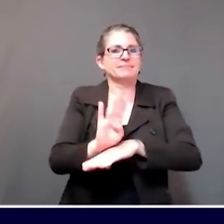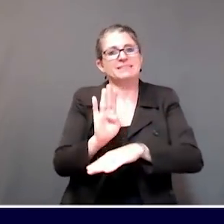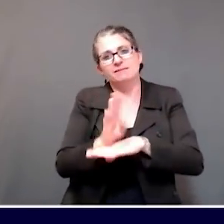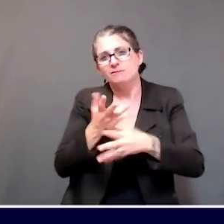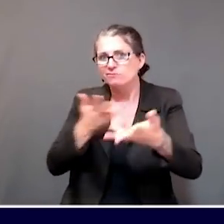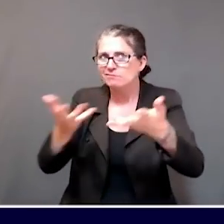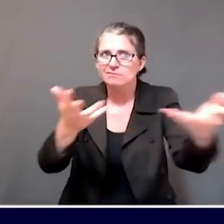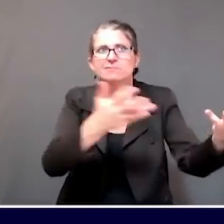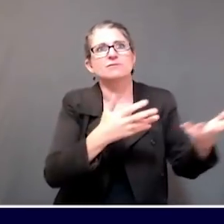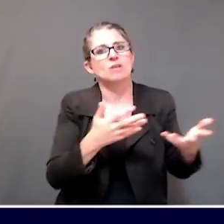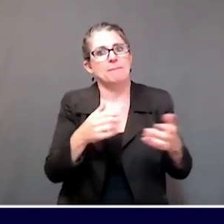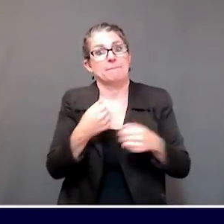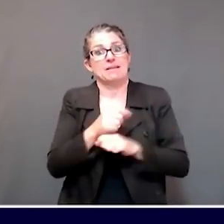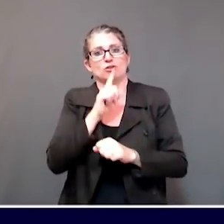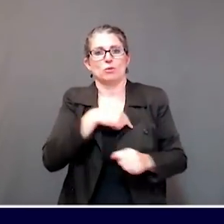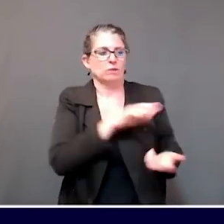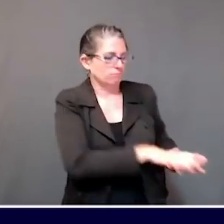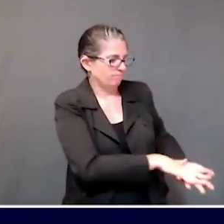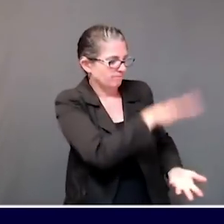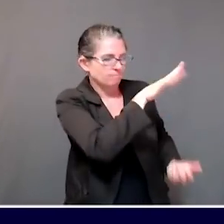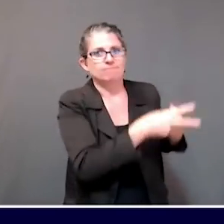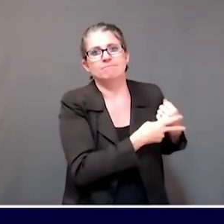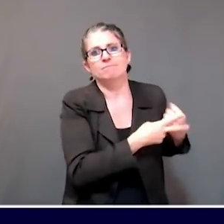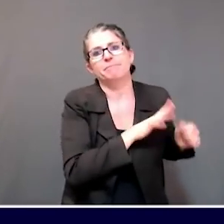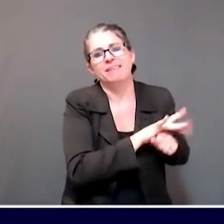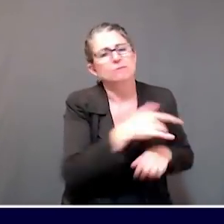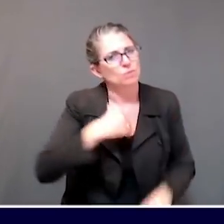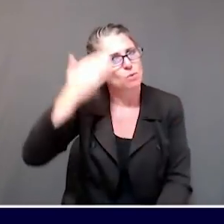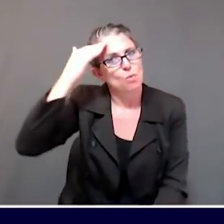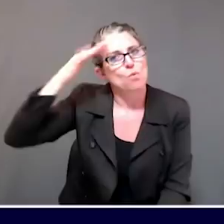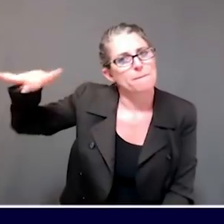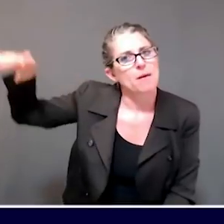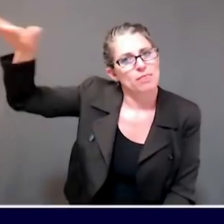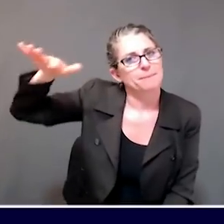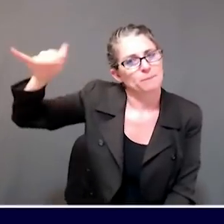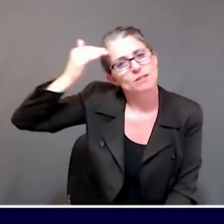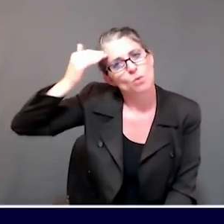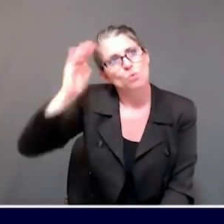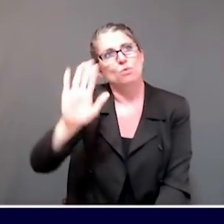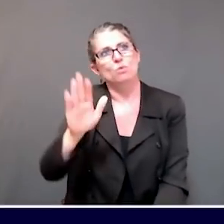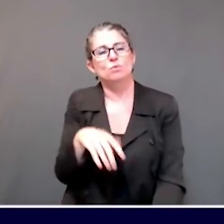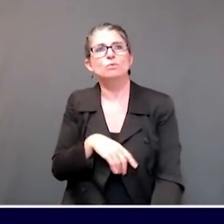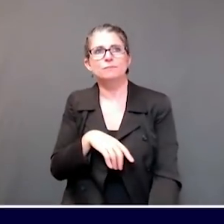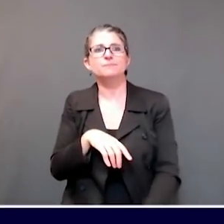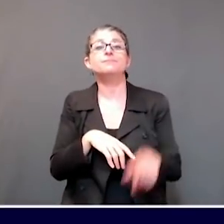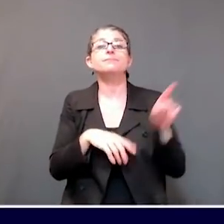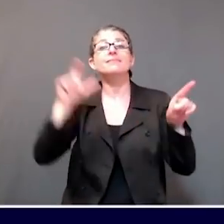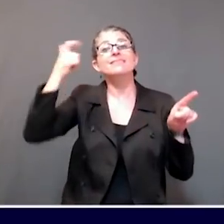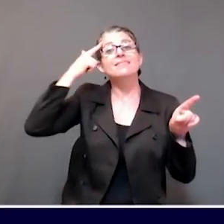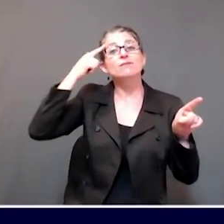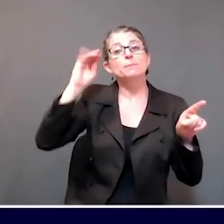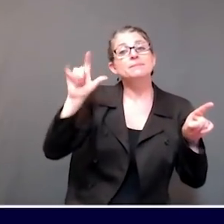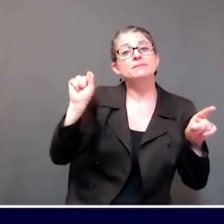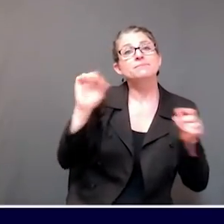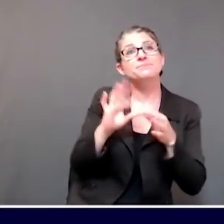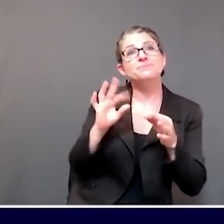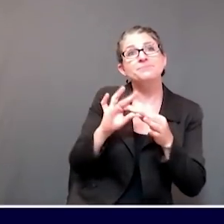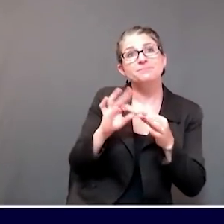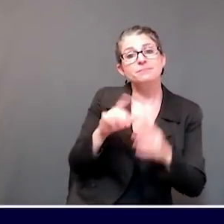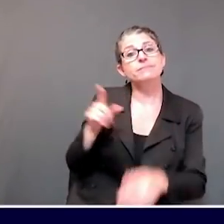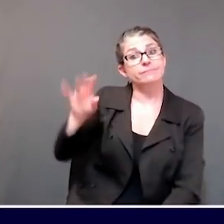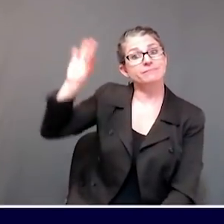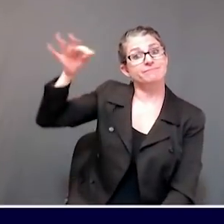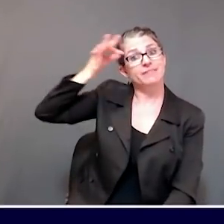produced PPE for Maine. I'll just add that there are two other things going on. The federal government is shipping PPE direct, hundreds